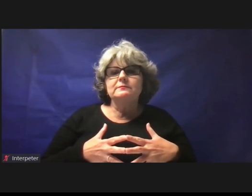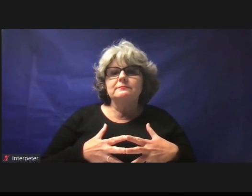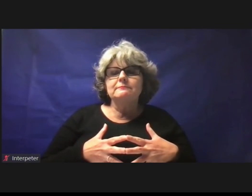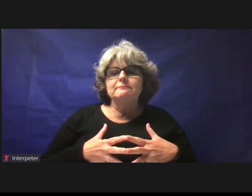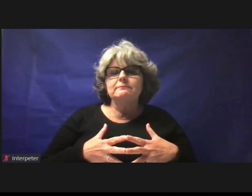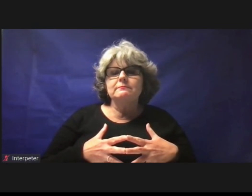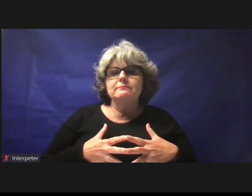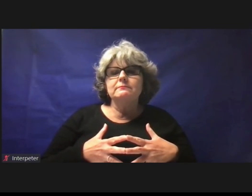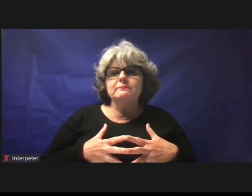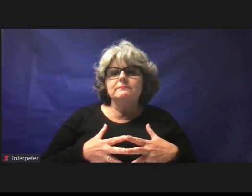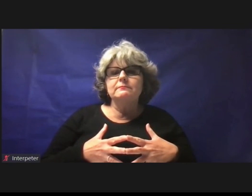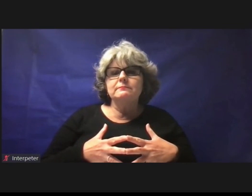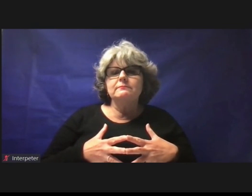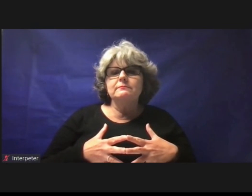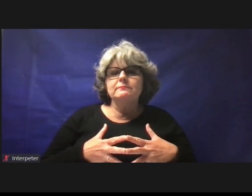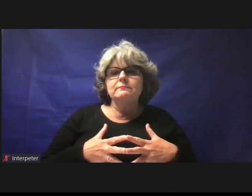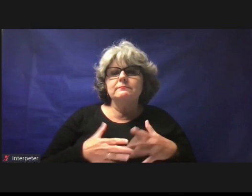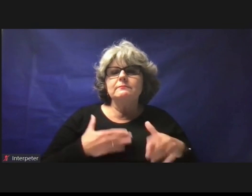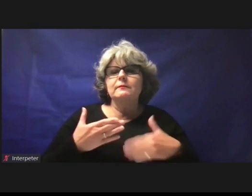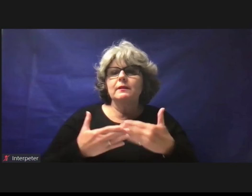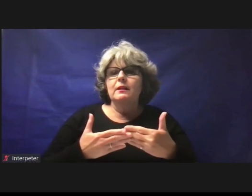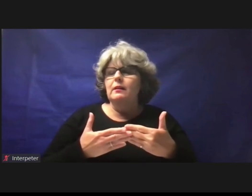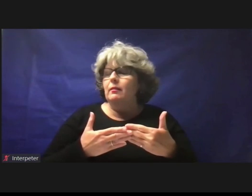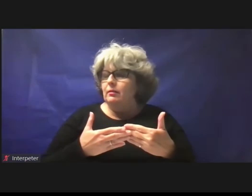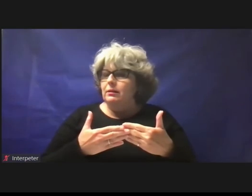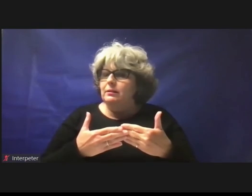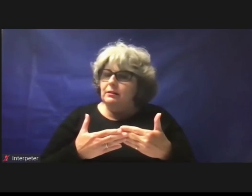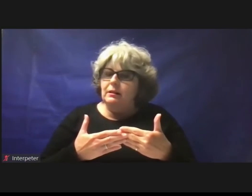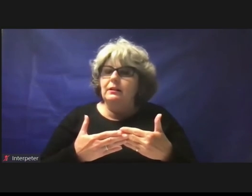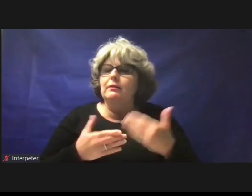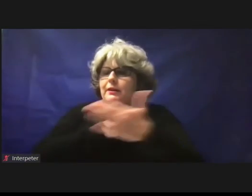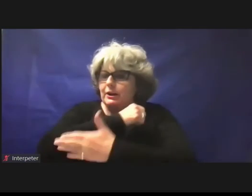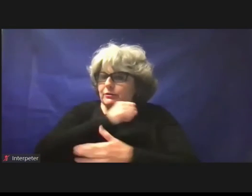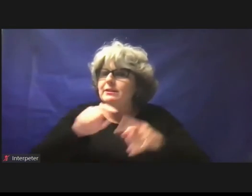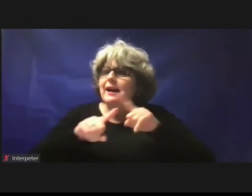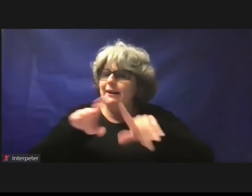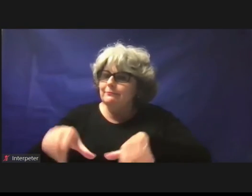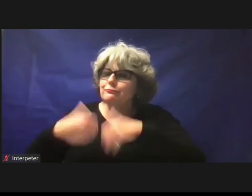warts. I think every country has warts, but we do